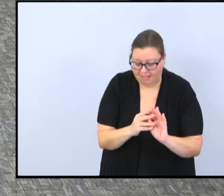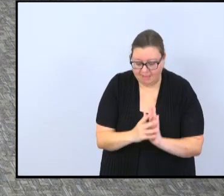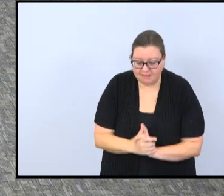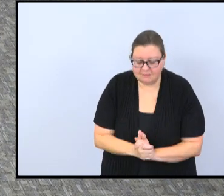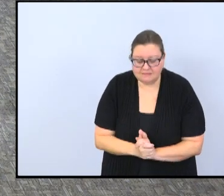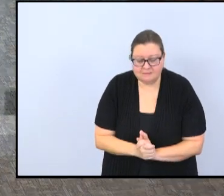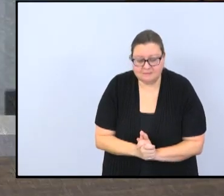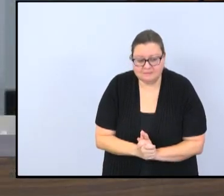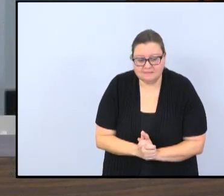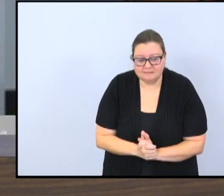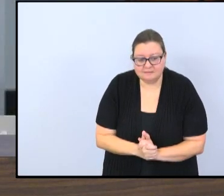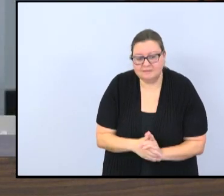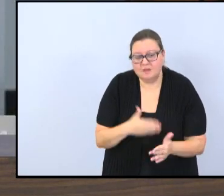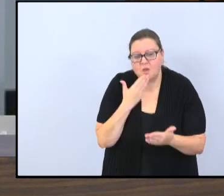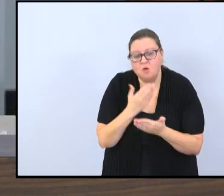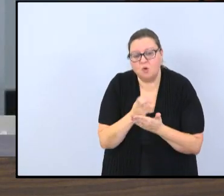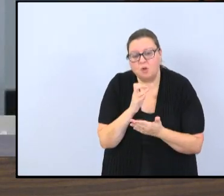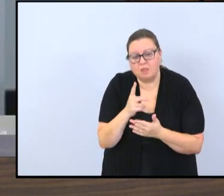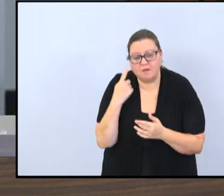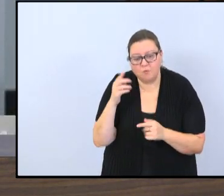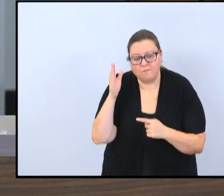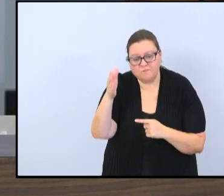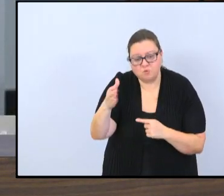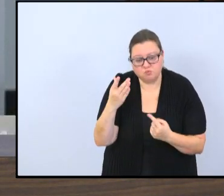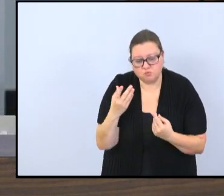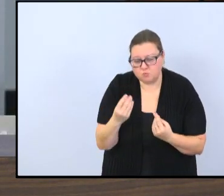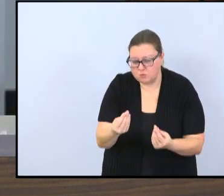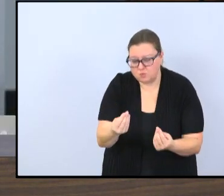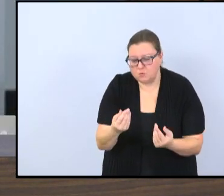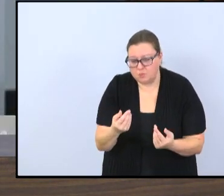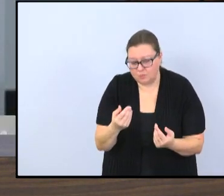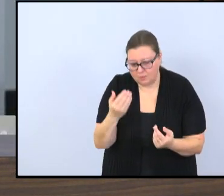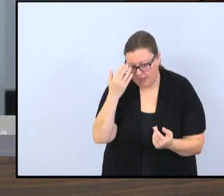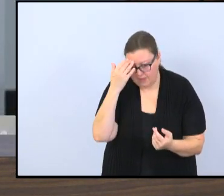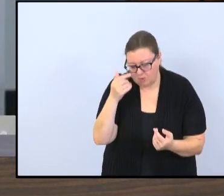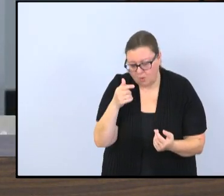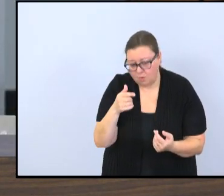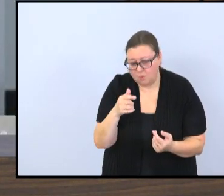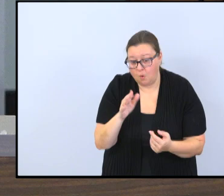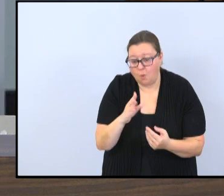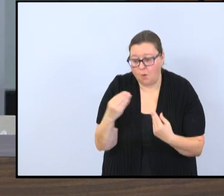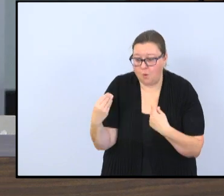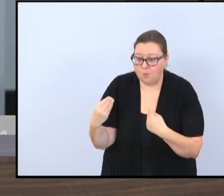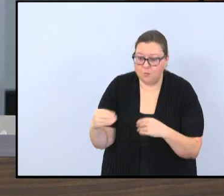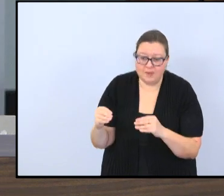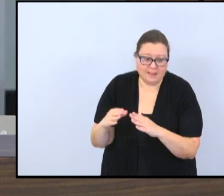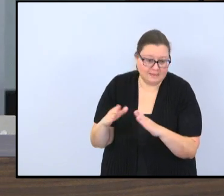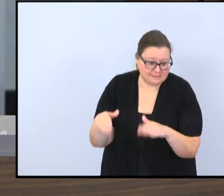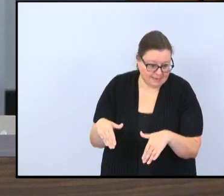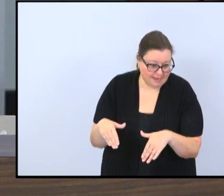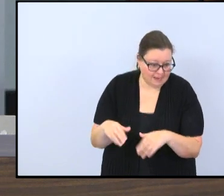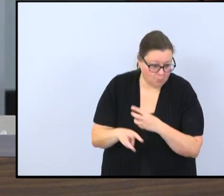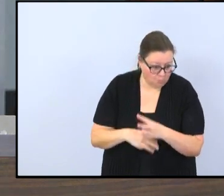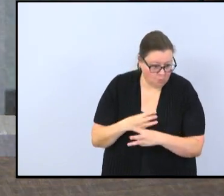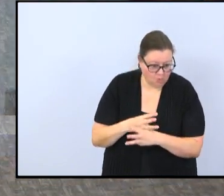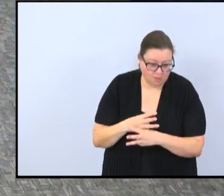go. But man, hey, good luck in your future endeavors. I know you in the real estate world, and I wish you well.